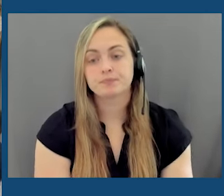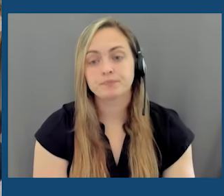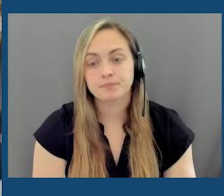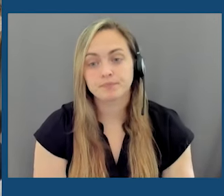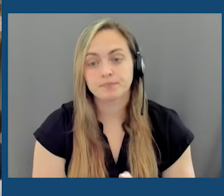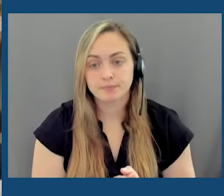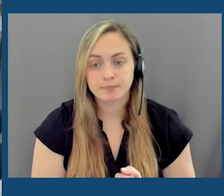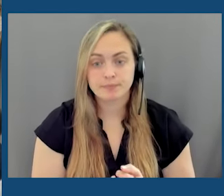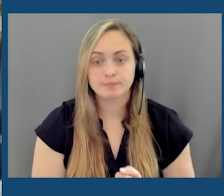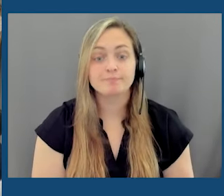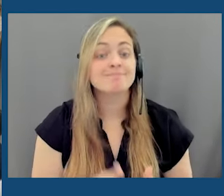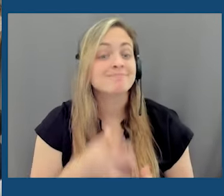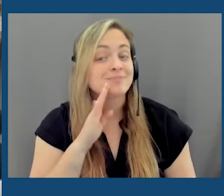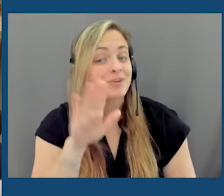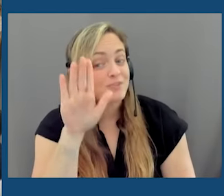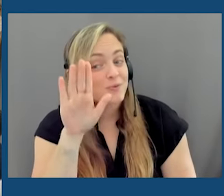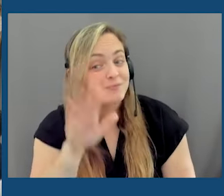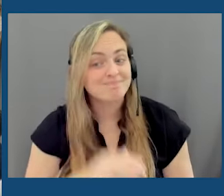Good afternoon.